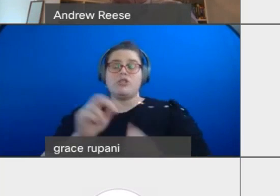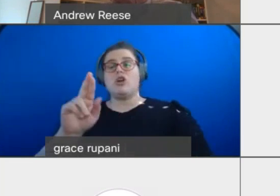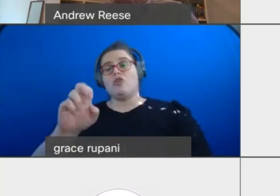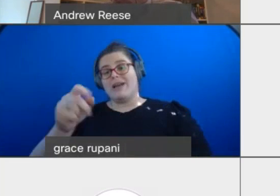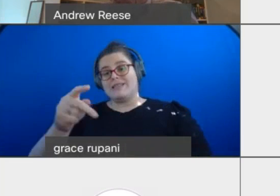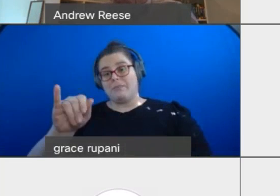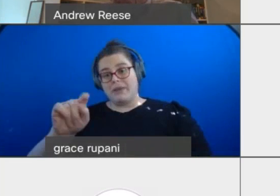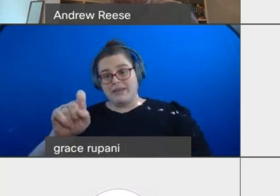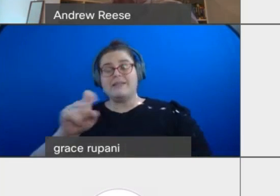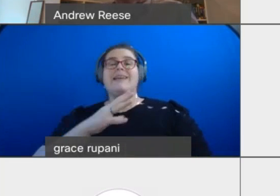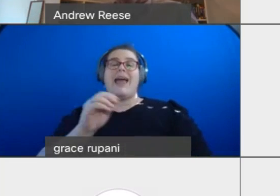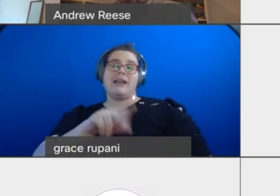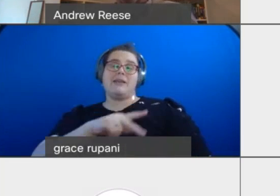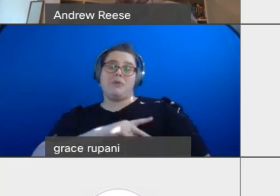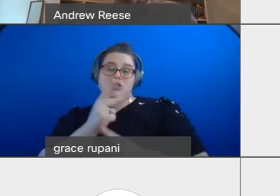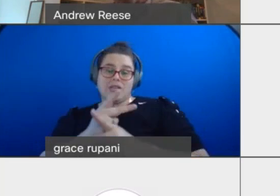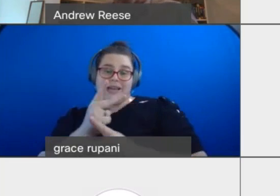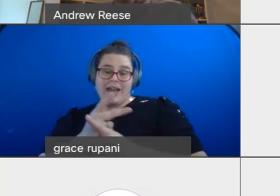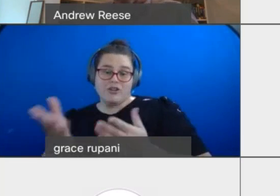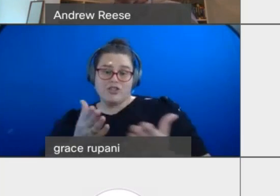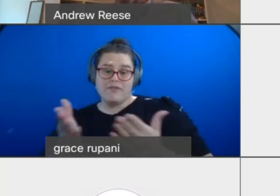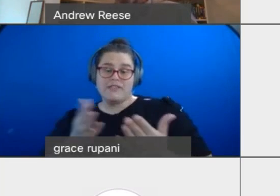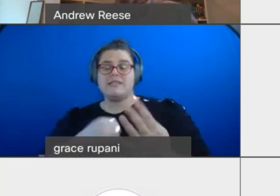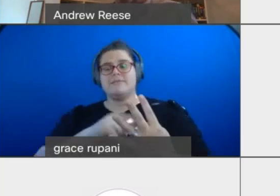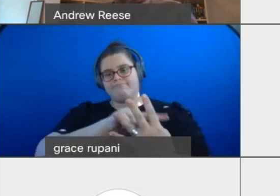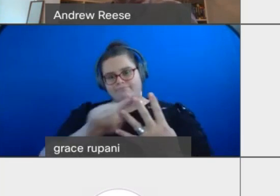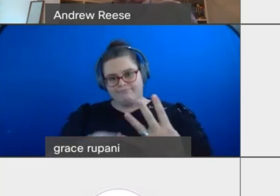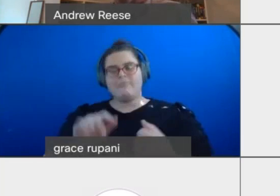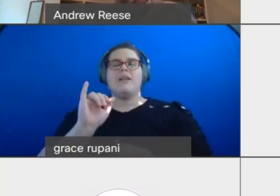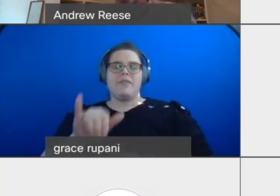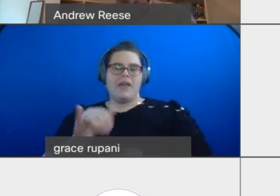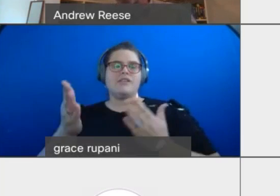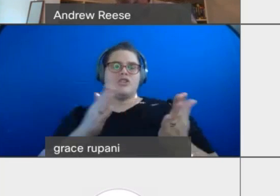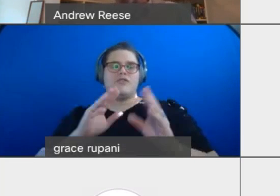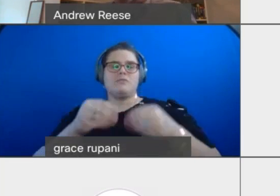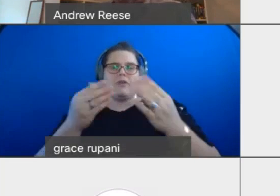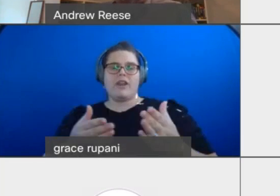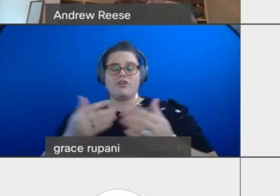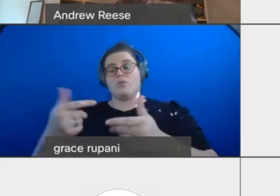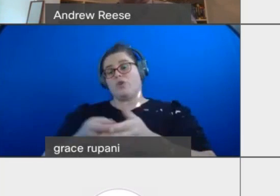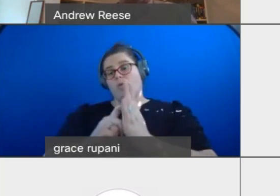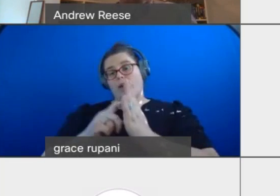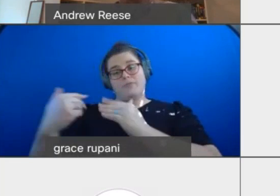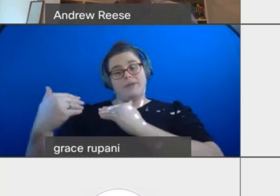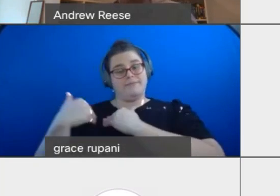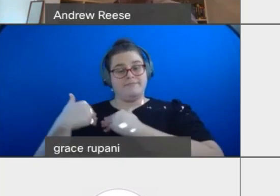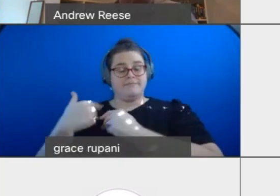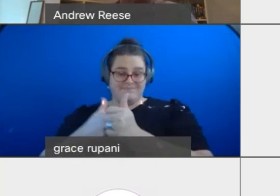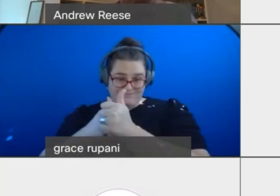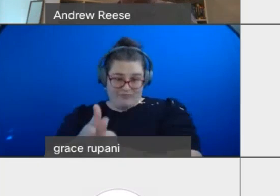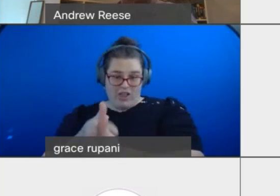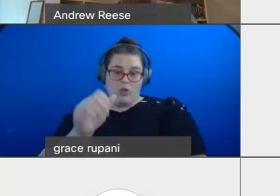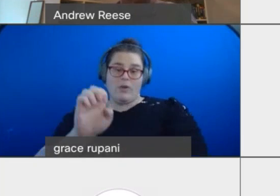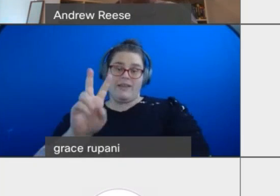services are the services that are service providers who are required to be in compliance with EVV. At this time, this